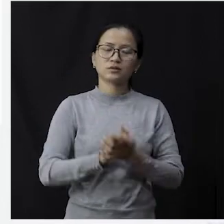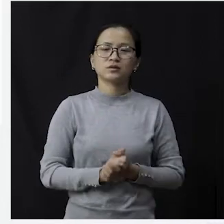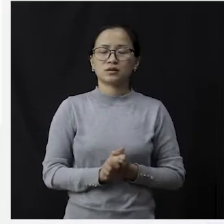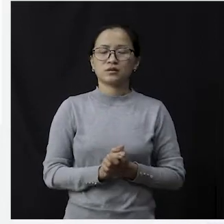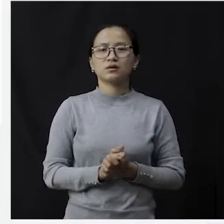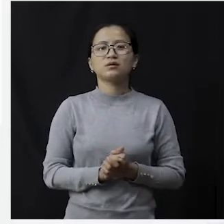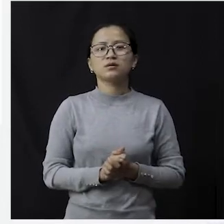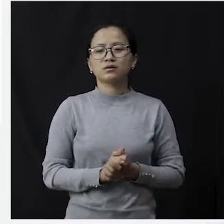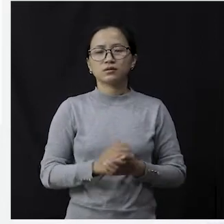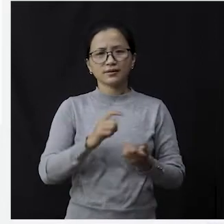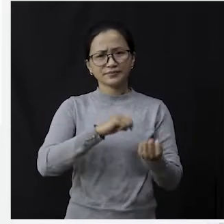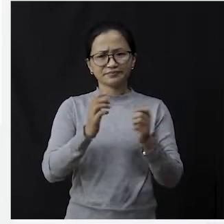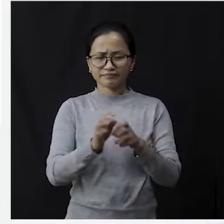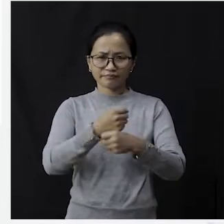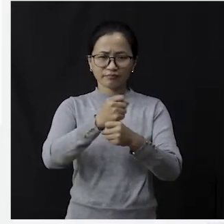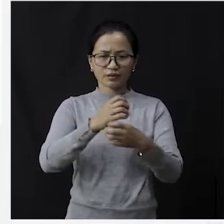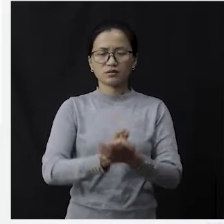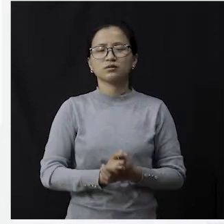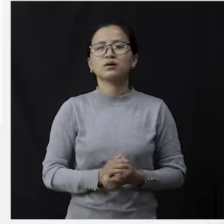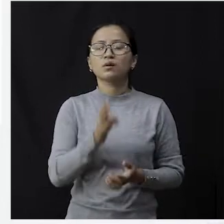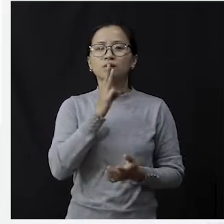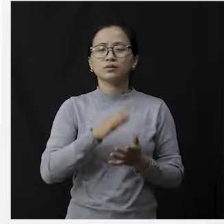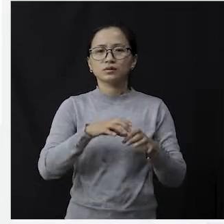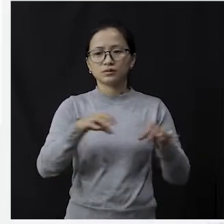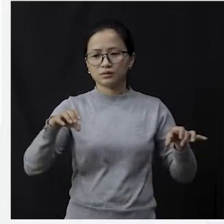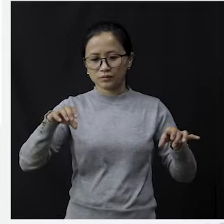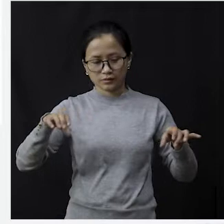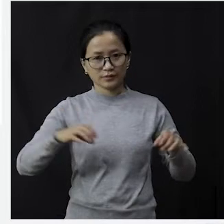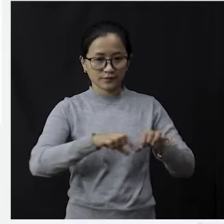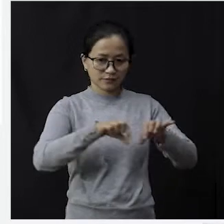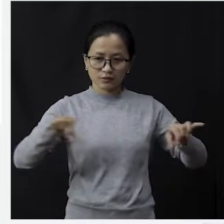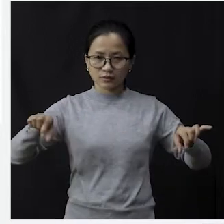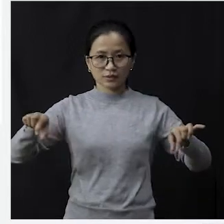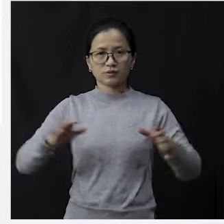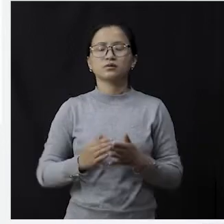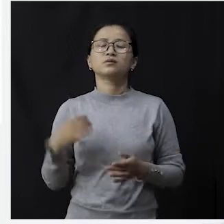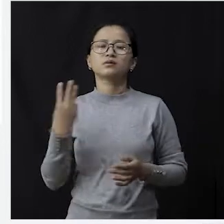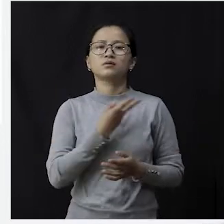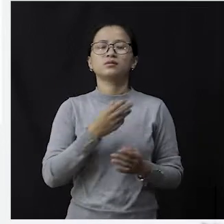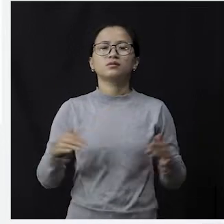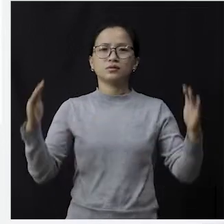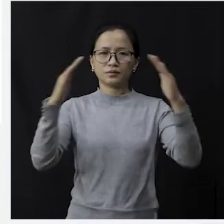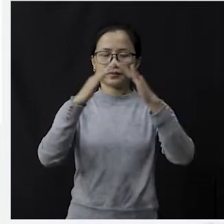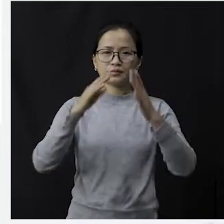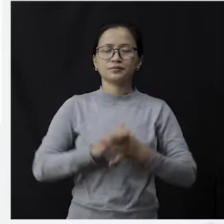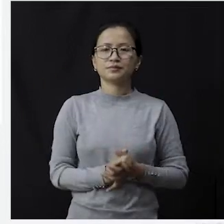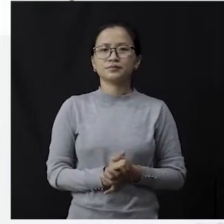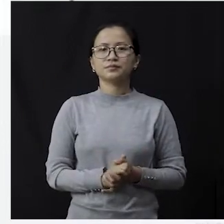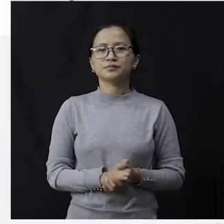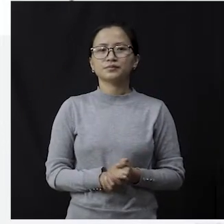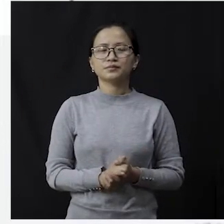used to fix or repair the water taps and the water piping in our home.